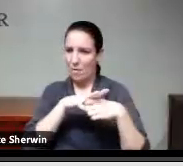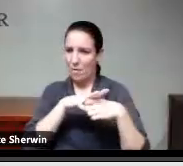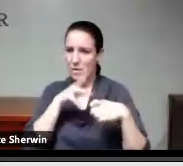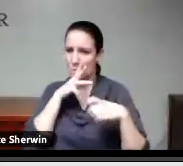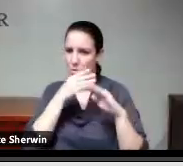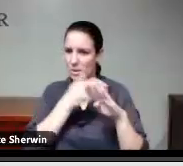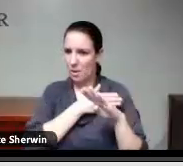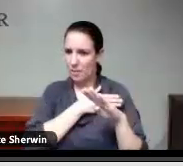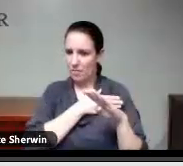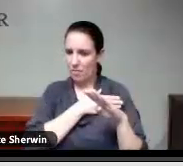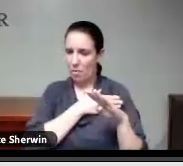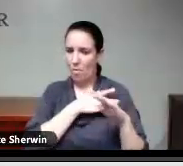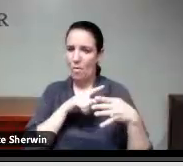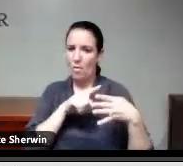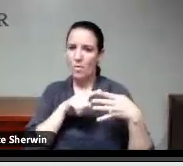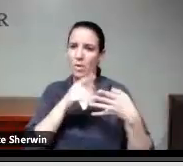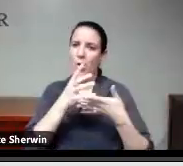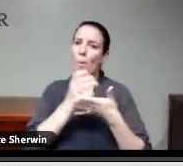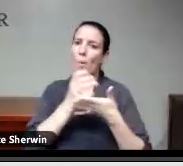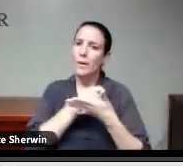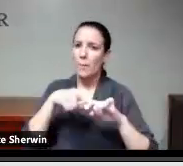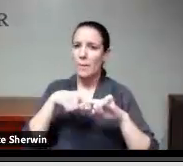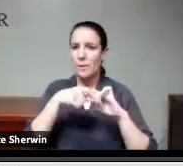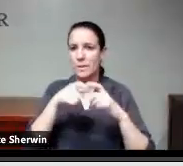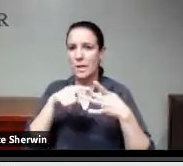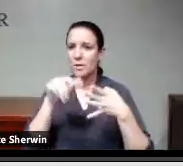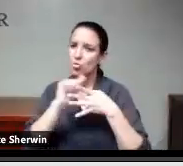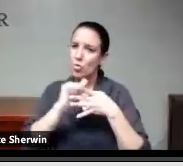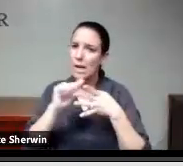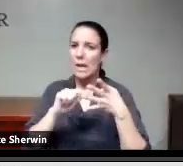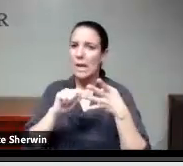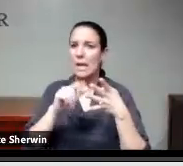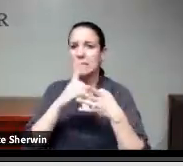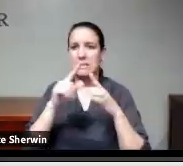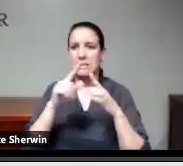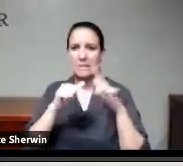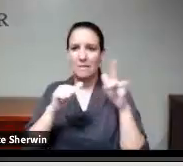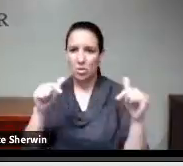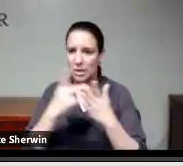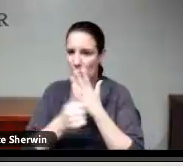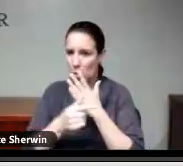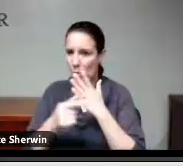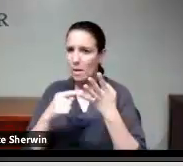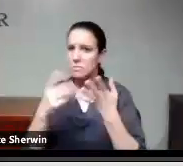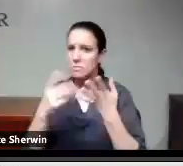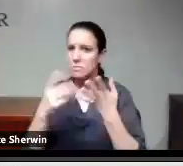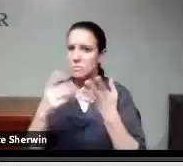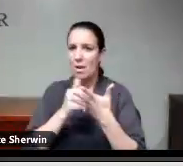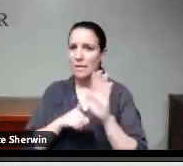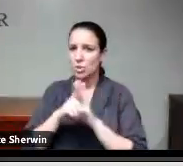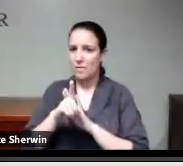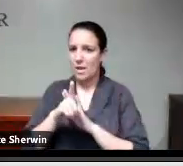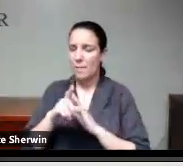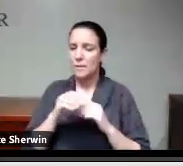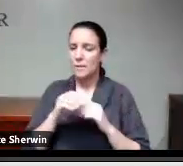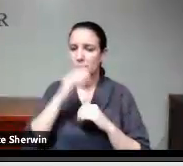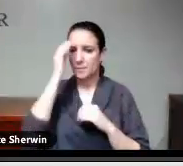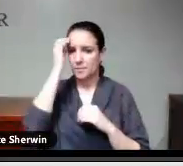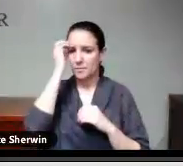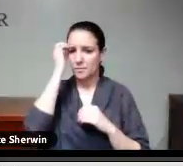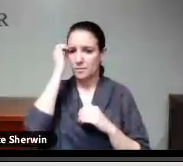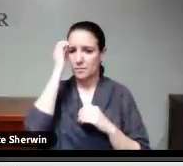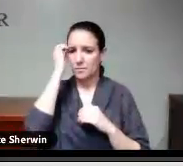around things like recruitment and retention, training, diversity programs and services, and collection development. And then would probably include